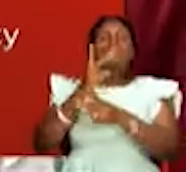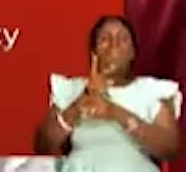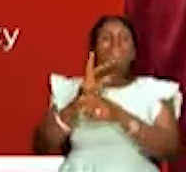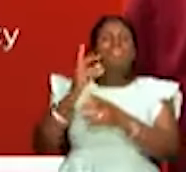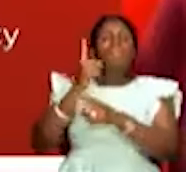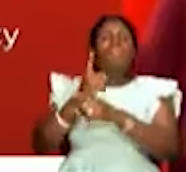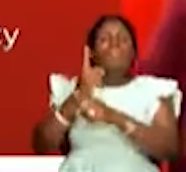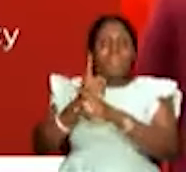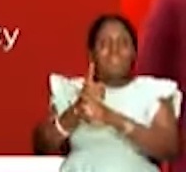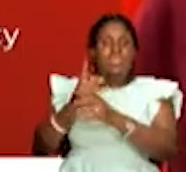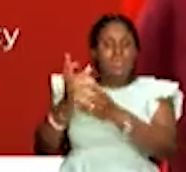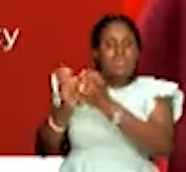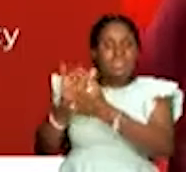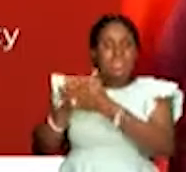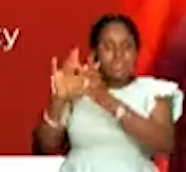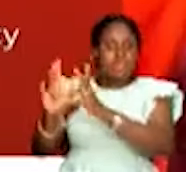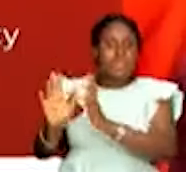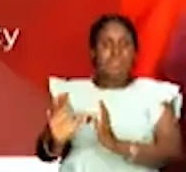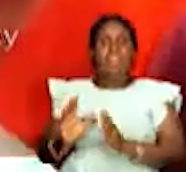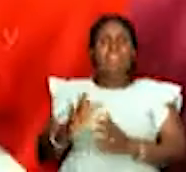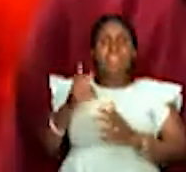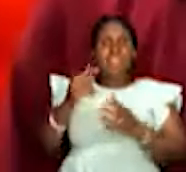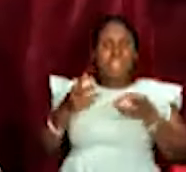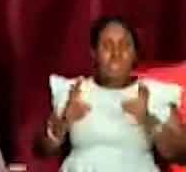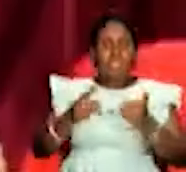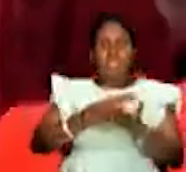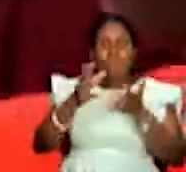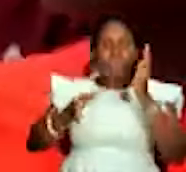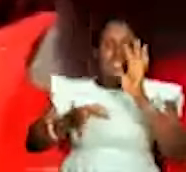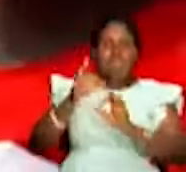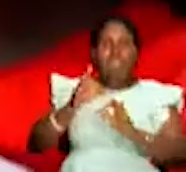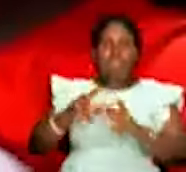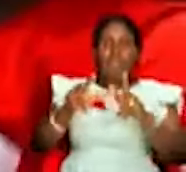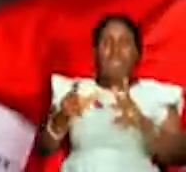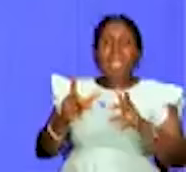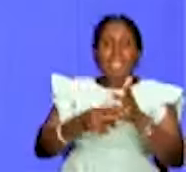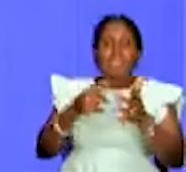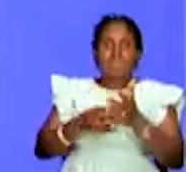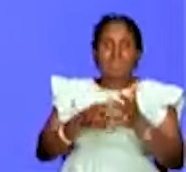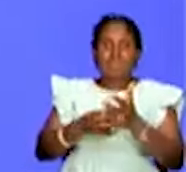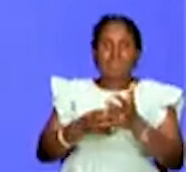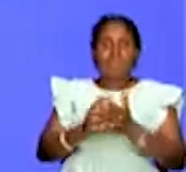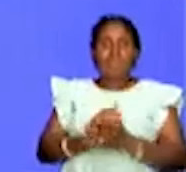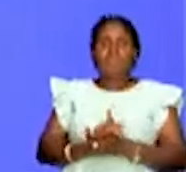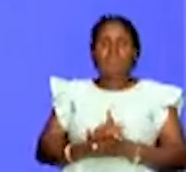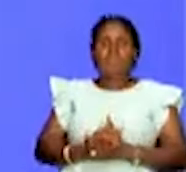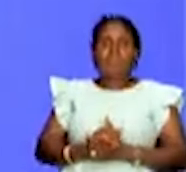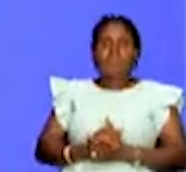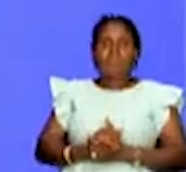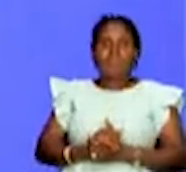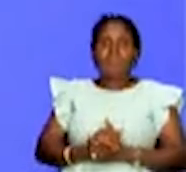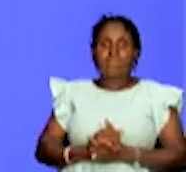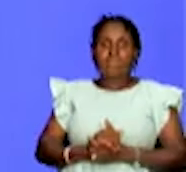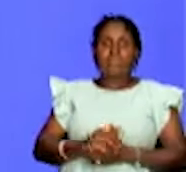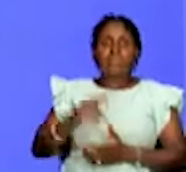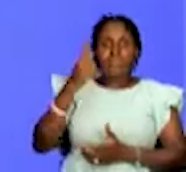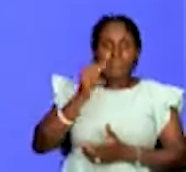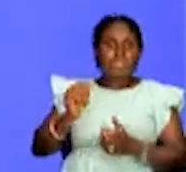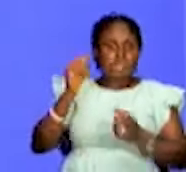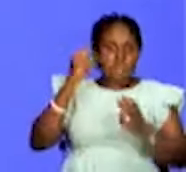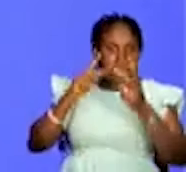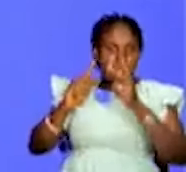thing. The way the Holy Spirit works, and sometimes why he does these things, I do not know. But the prophetic word for that person is that you